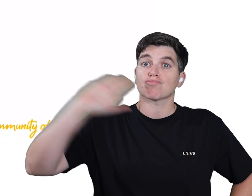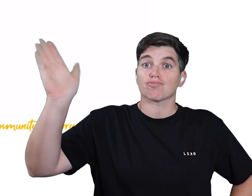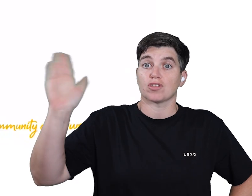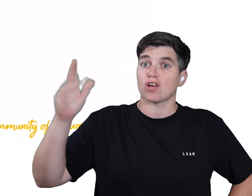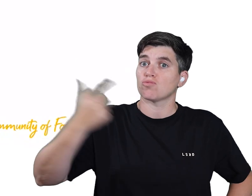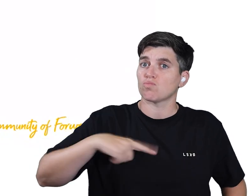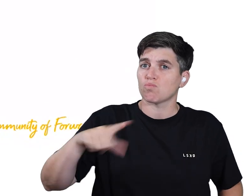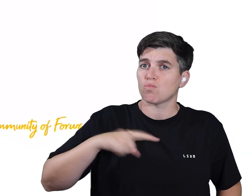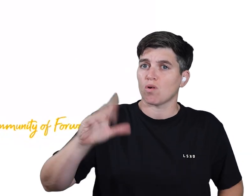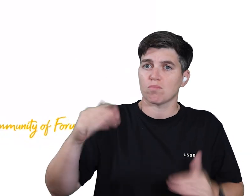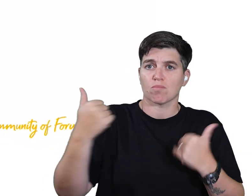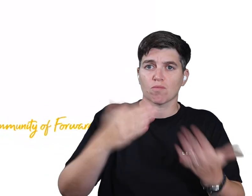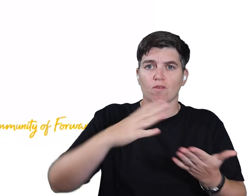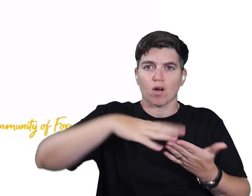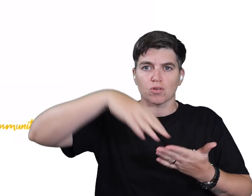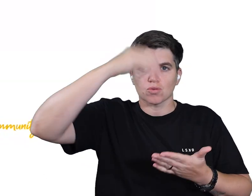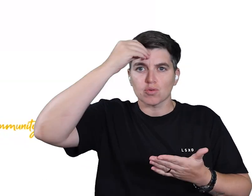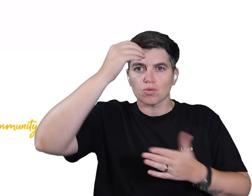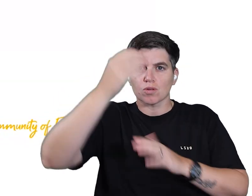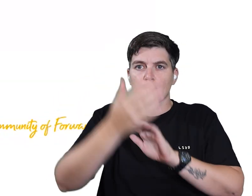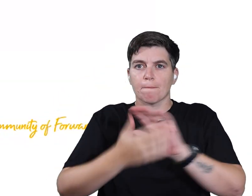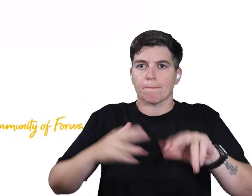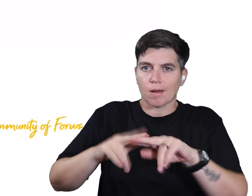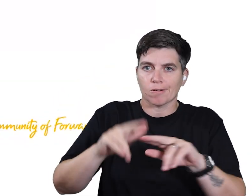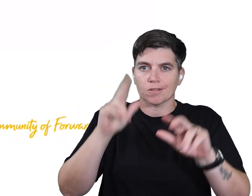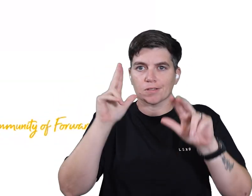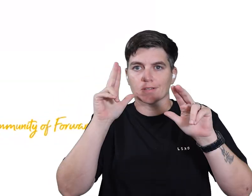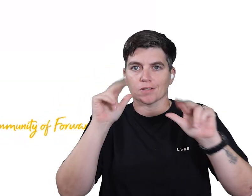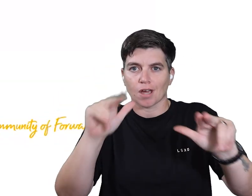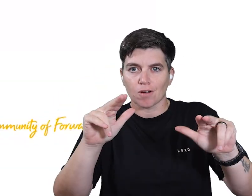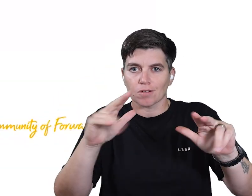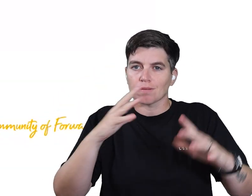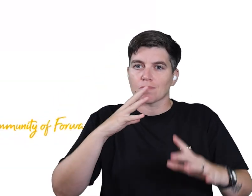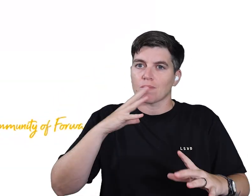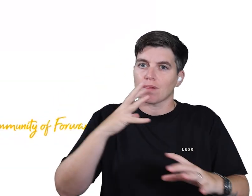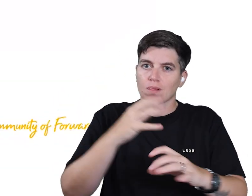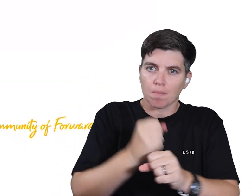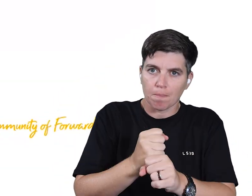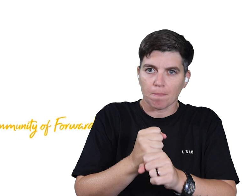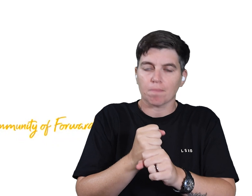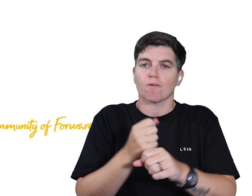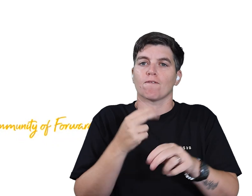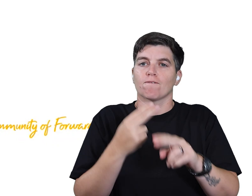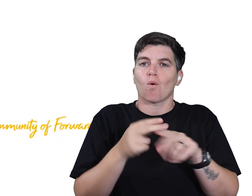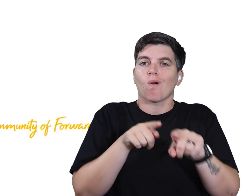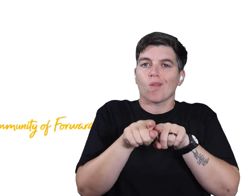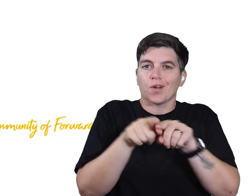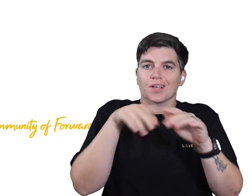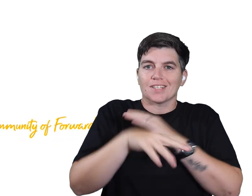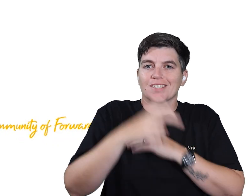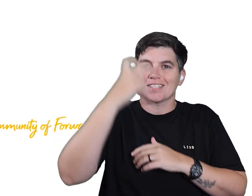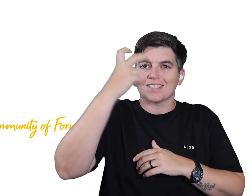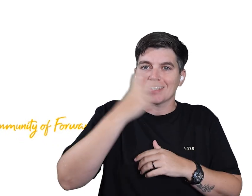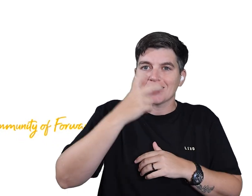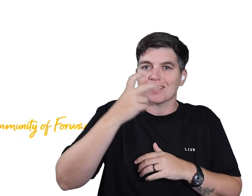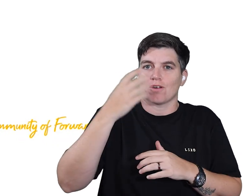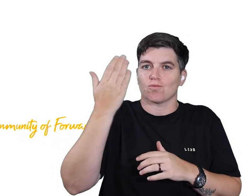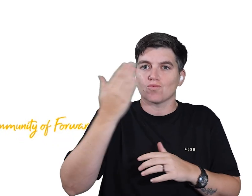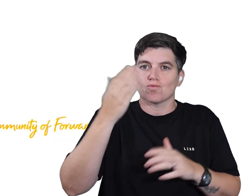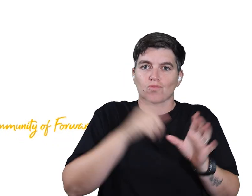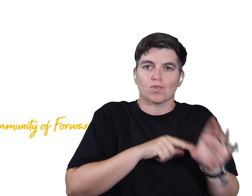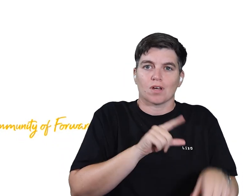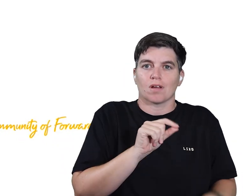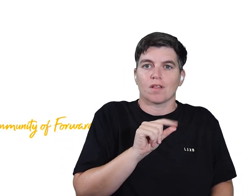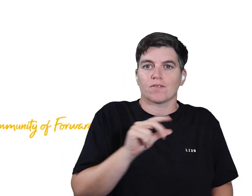The purpose of this presentation is to provide students, parents and carers with an overview of learning in the senior phase of Year 11